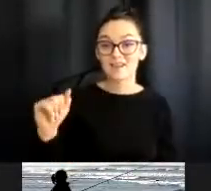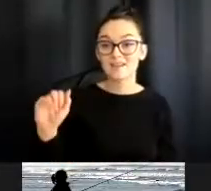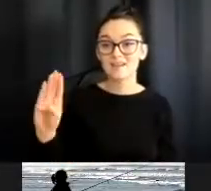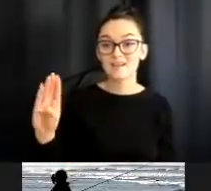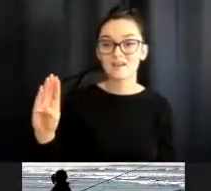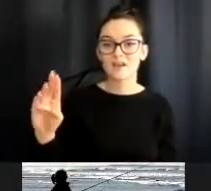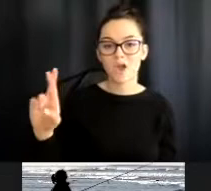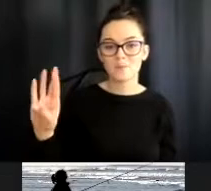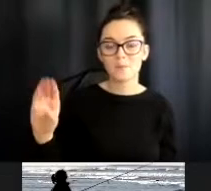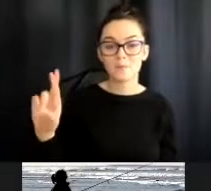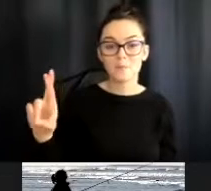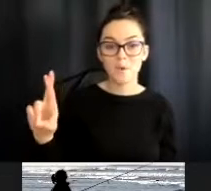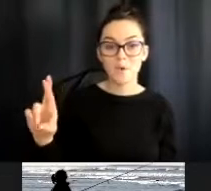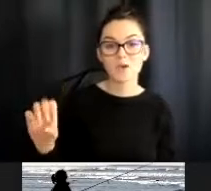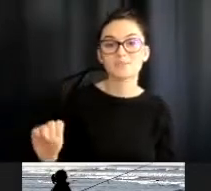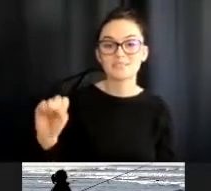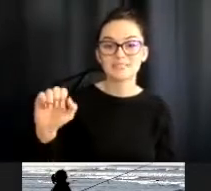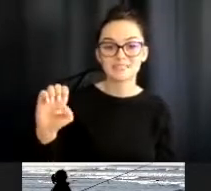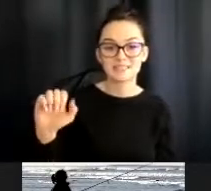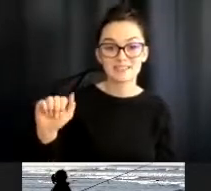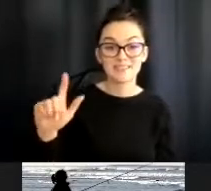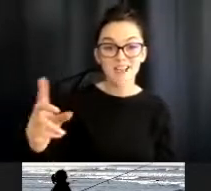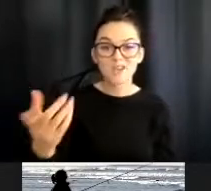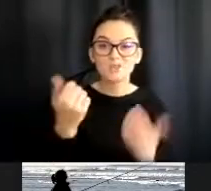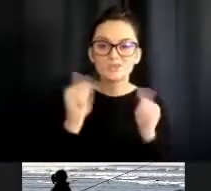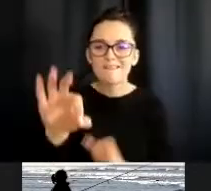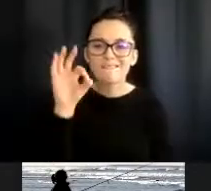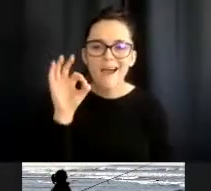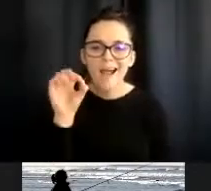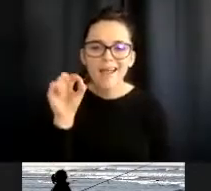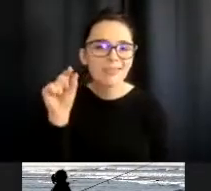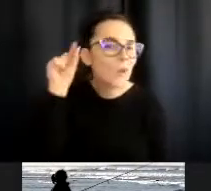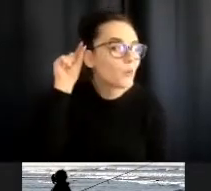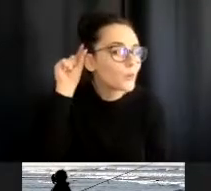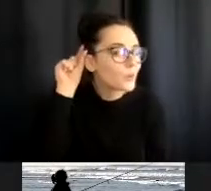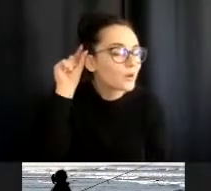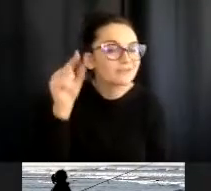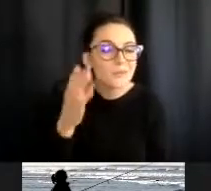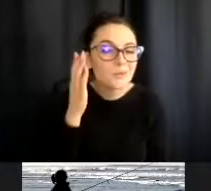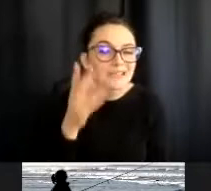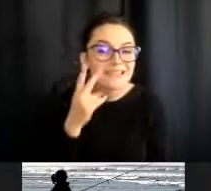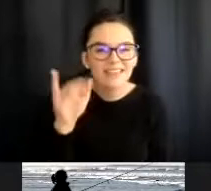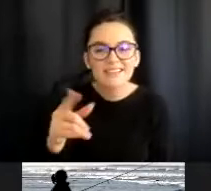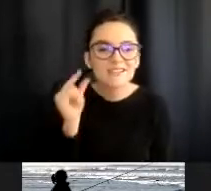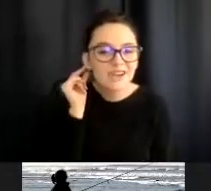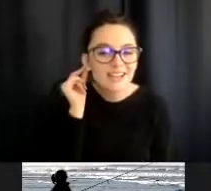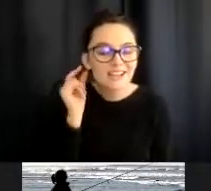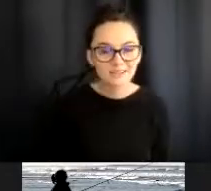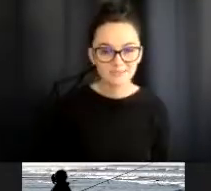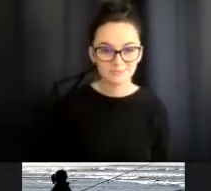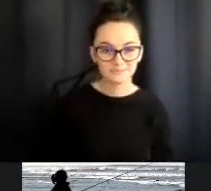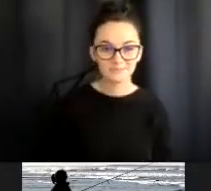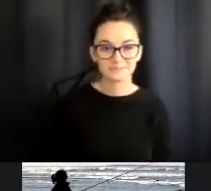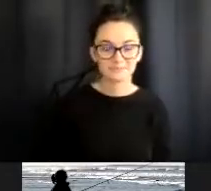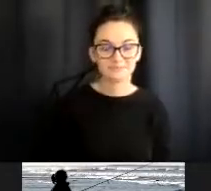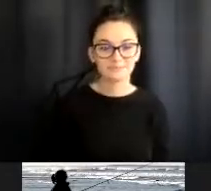that hole behind the eye. That's the ear. They have short front flippers, nails at the tip, and they propel themselves with